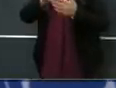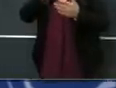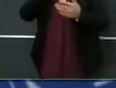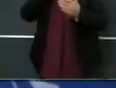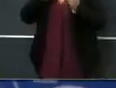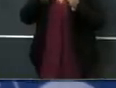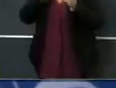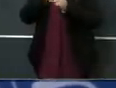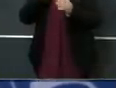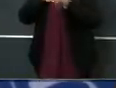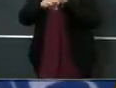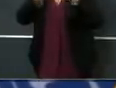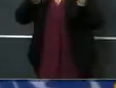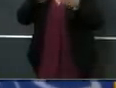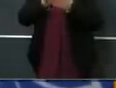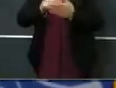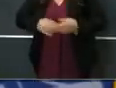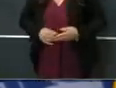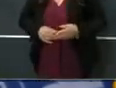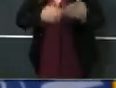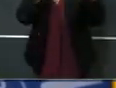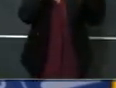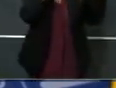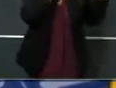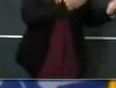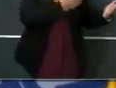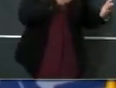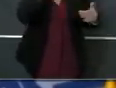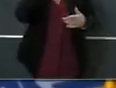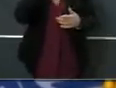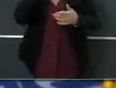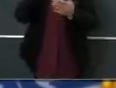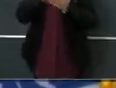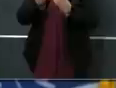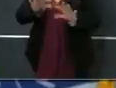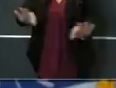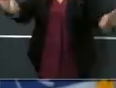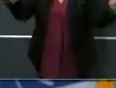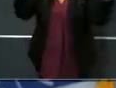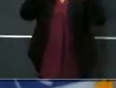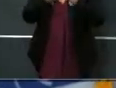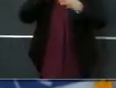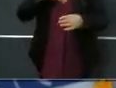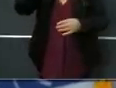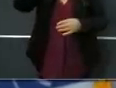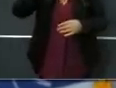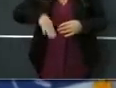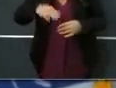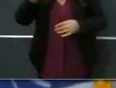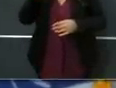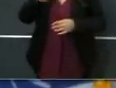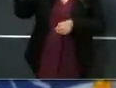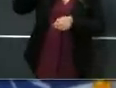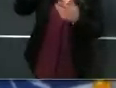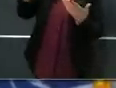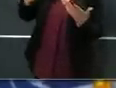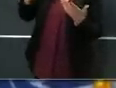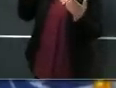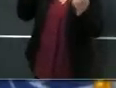Thank you, Governor, and also thank you so much for this question. This is an incredibly important area. We know that any time we have